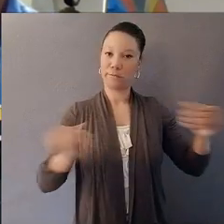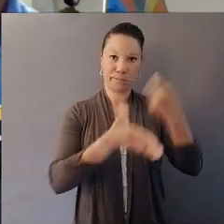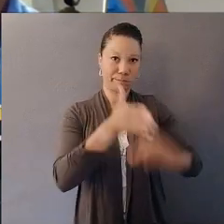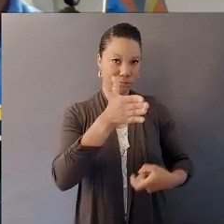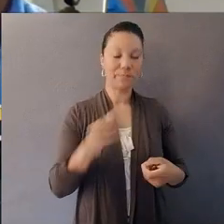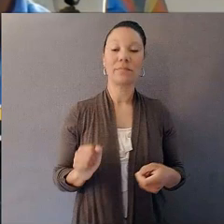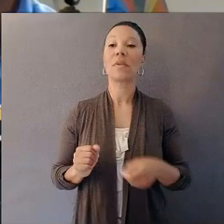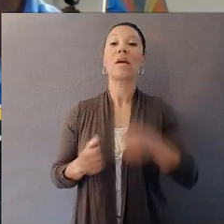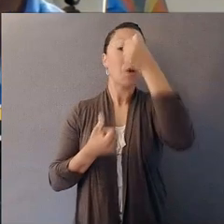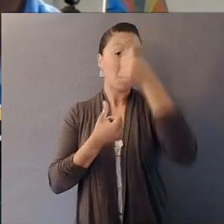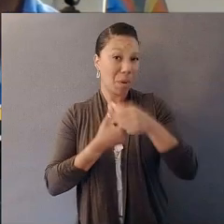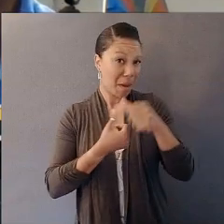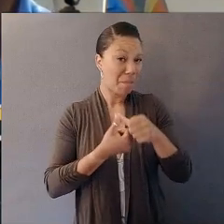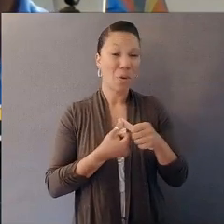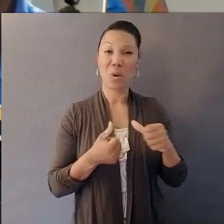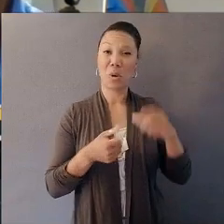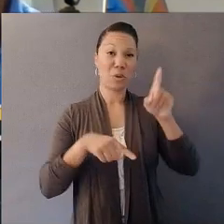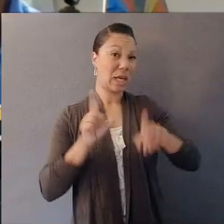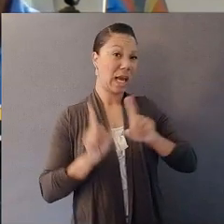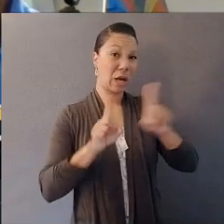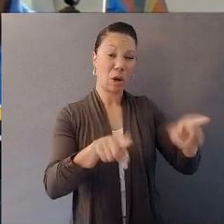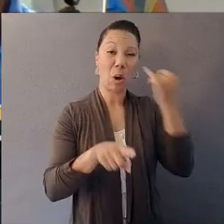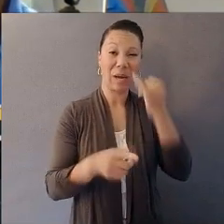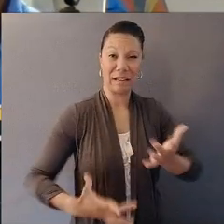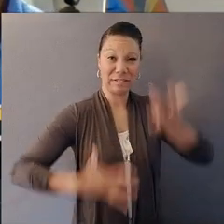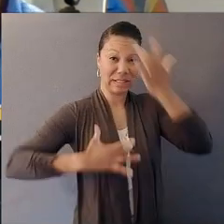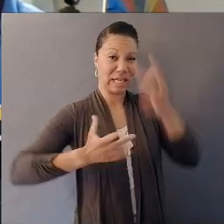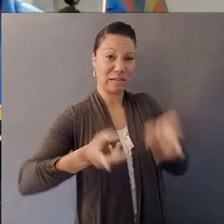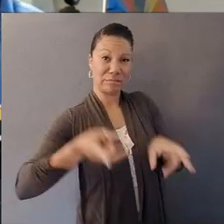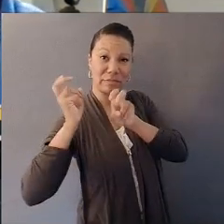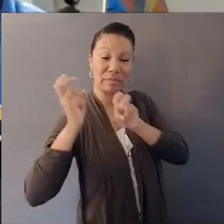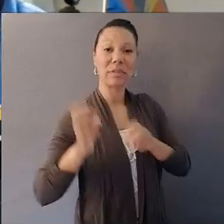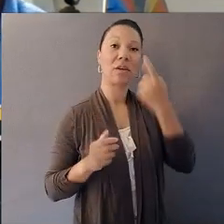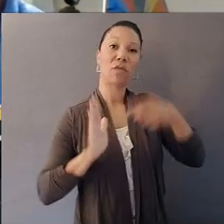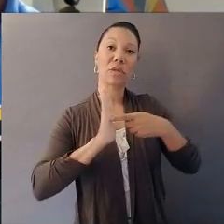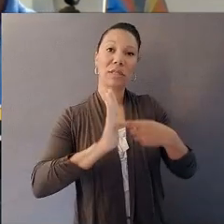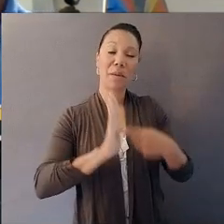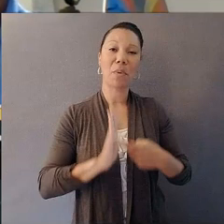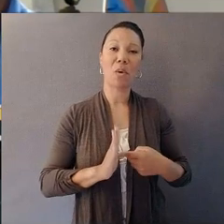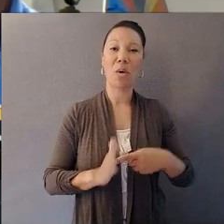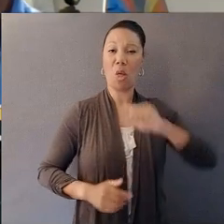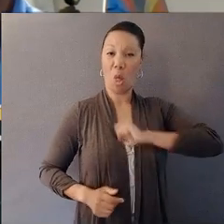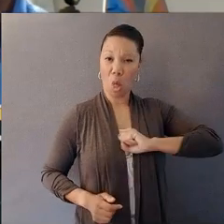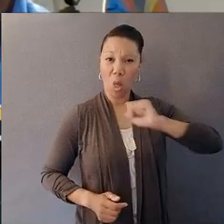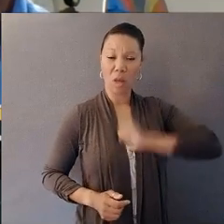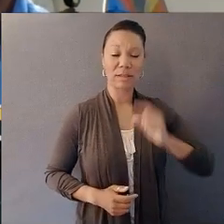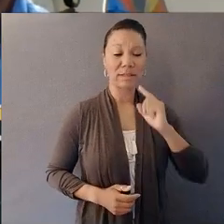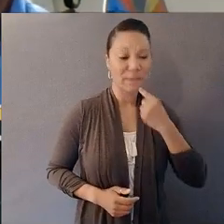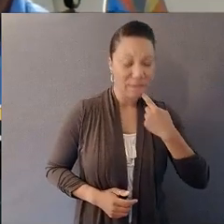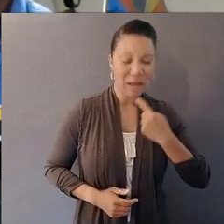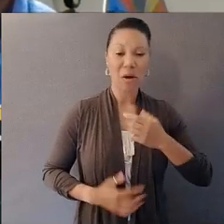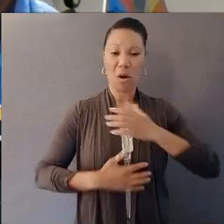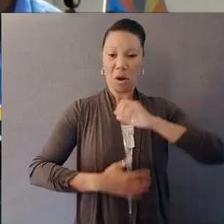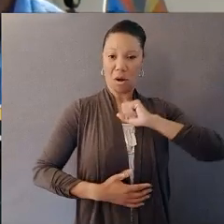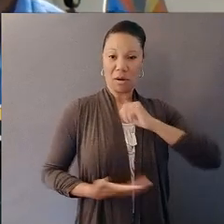for people experiencing severe symptoms, such as severe coughs, severe shortness of breath, severe fever, or other concerning